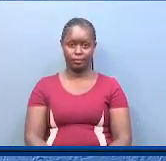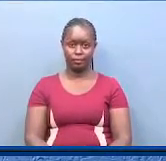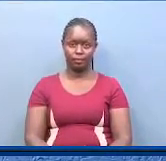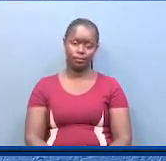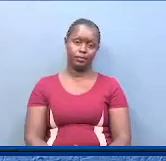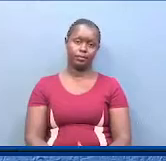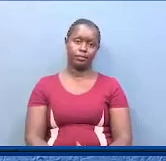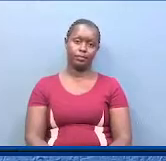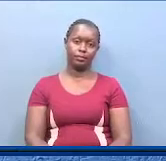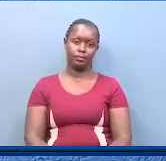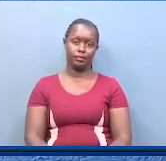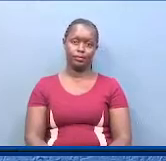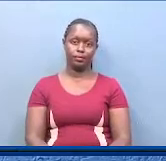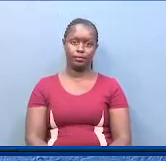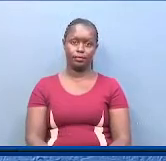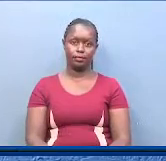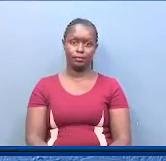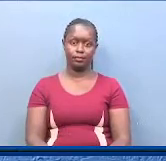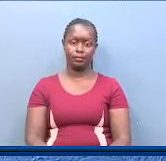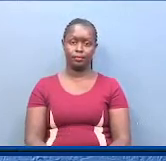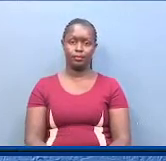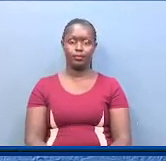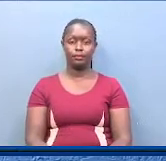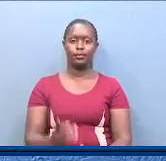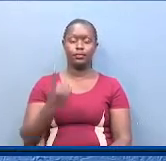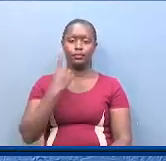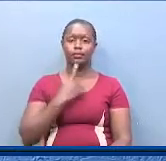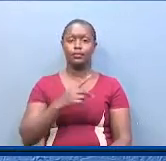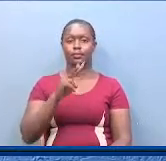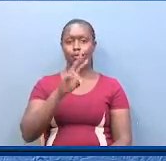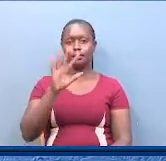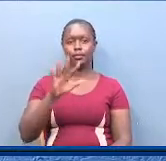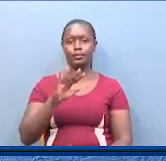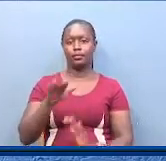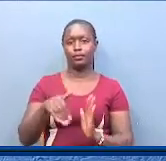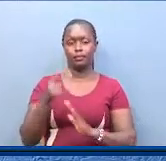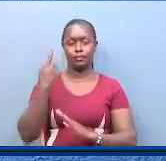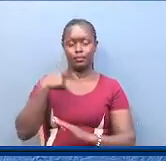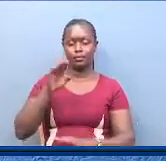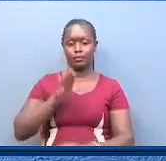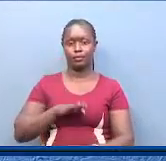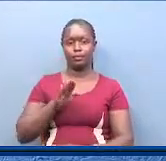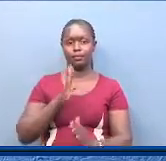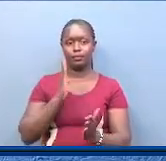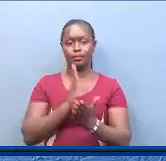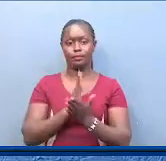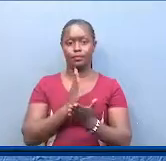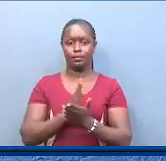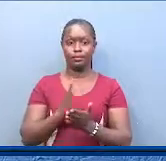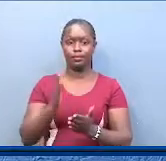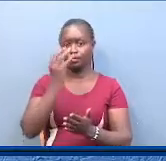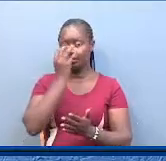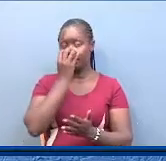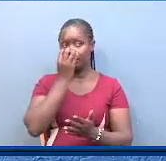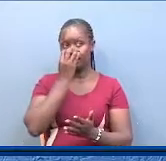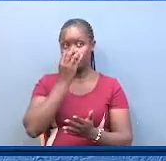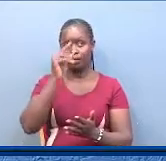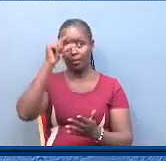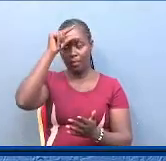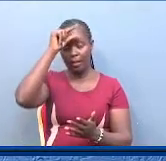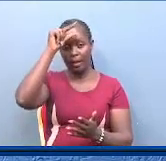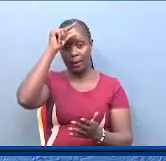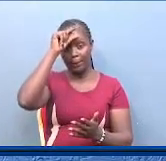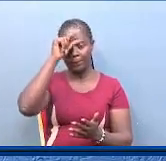year, 125 billion in 5 years, squarely for women. Indeed, William Ruto's